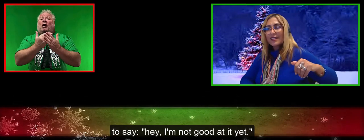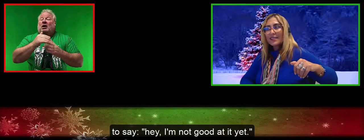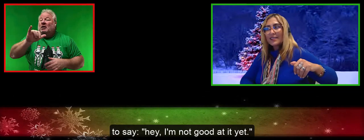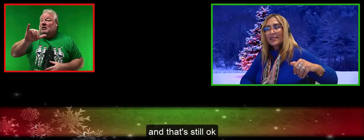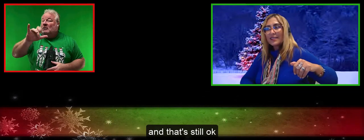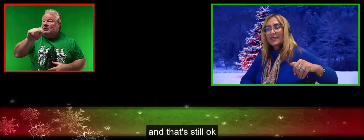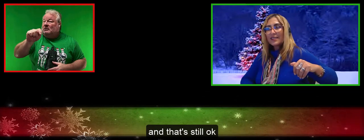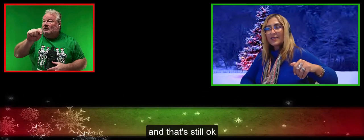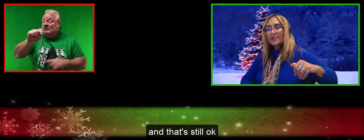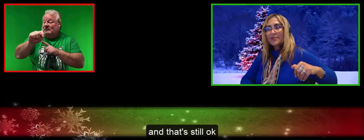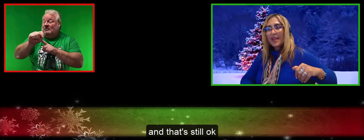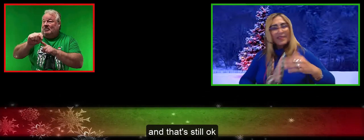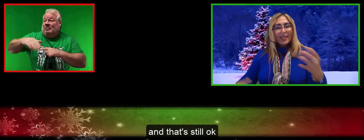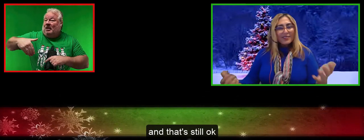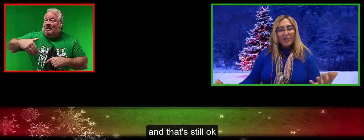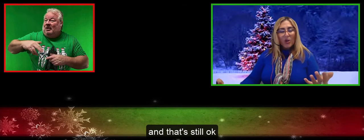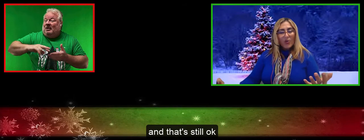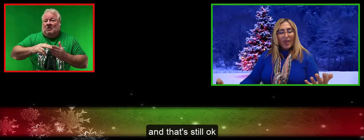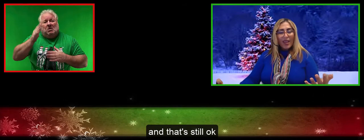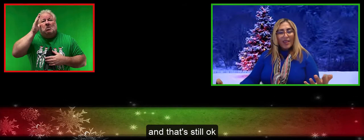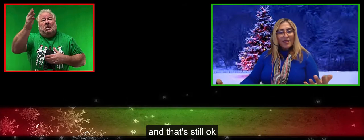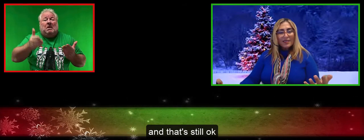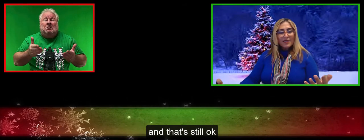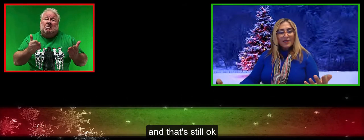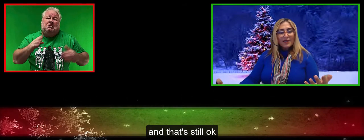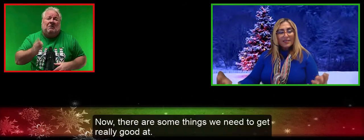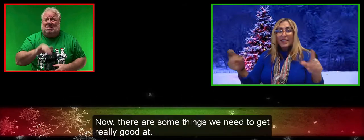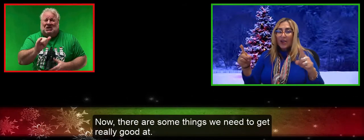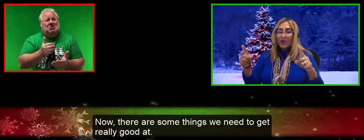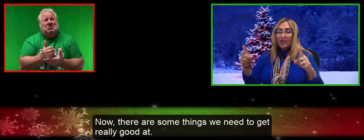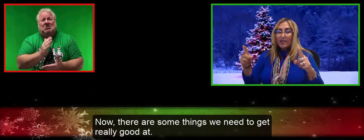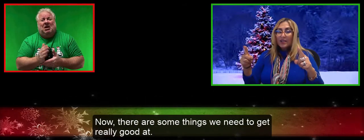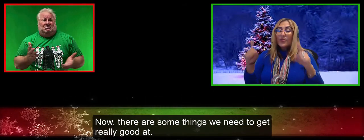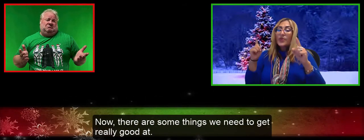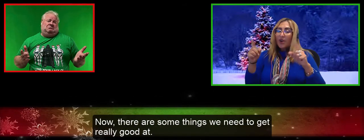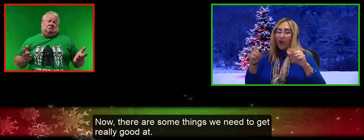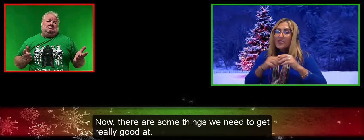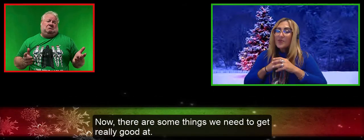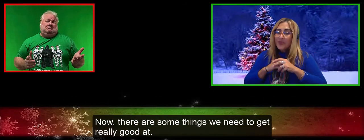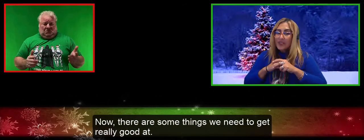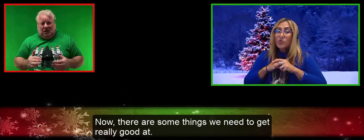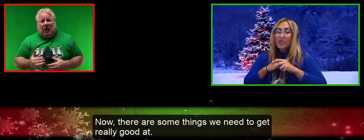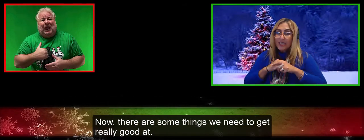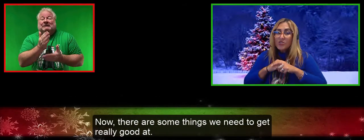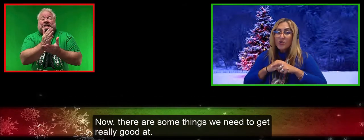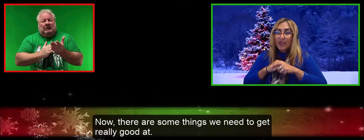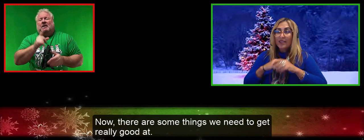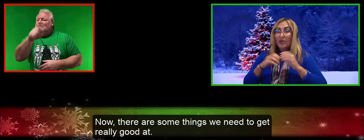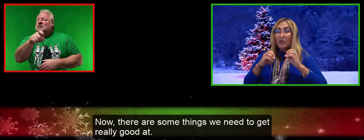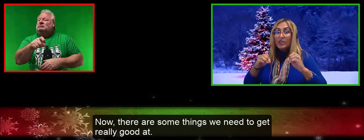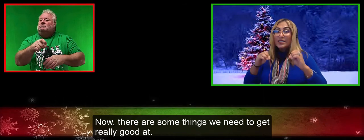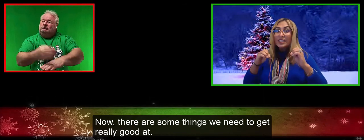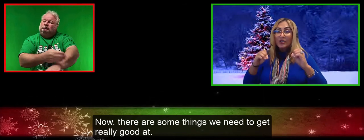yet, and that's still okay. Now, there are some things we need to